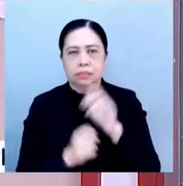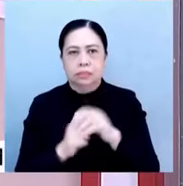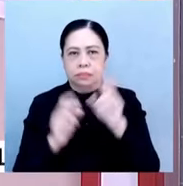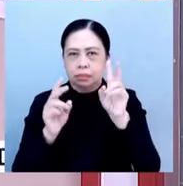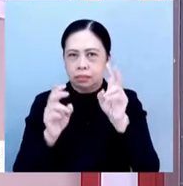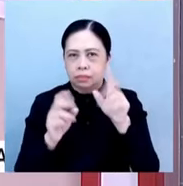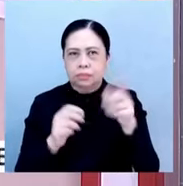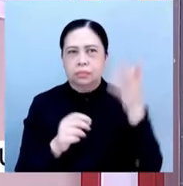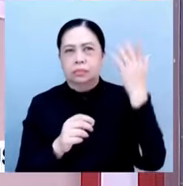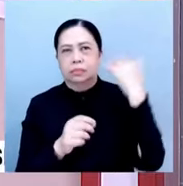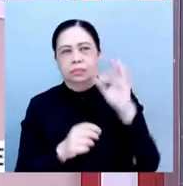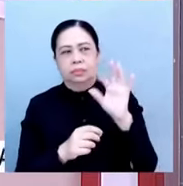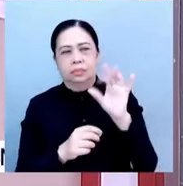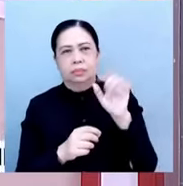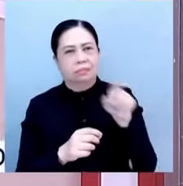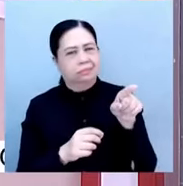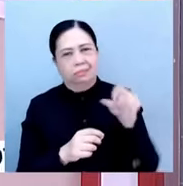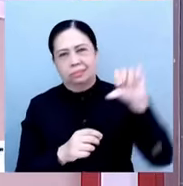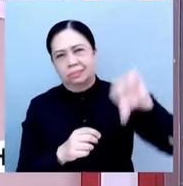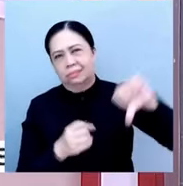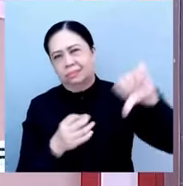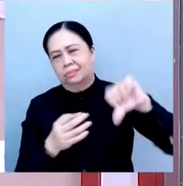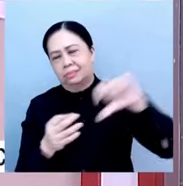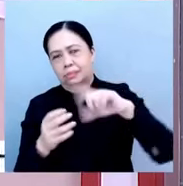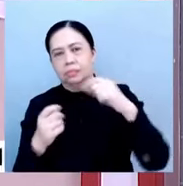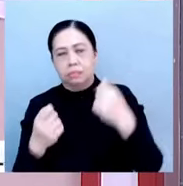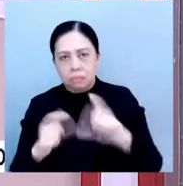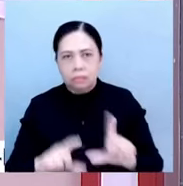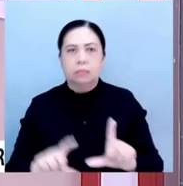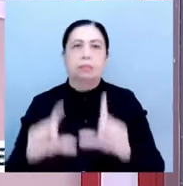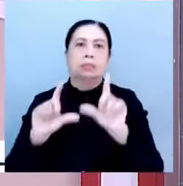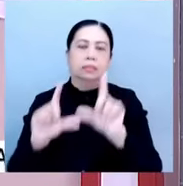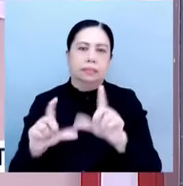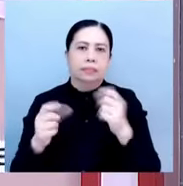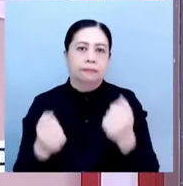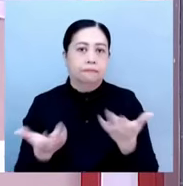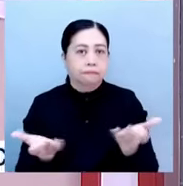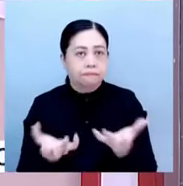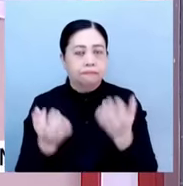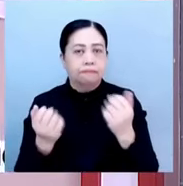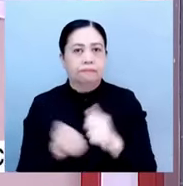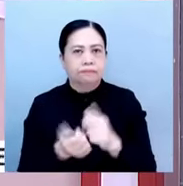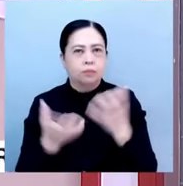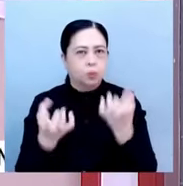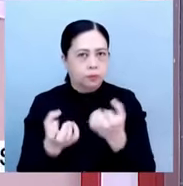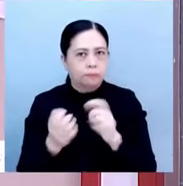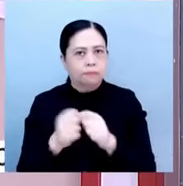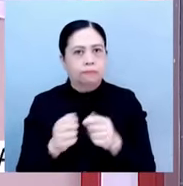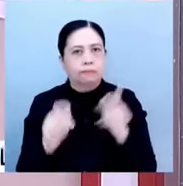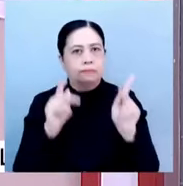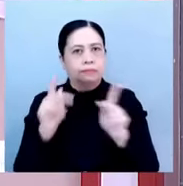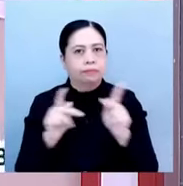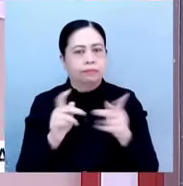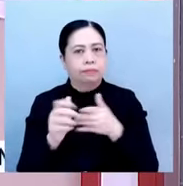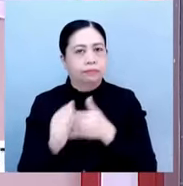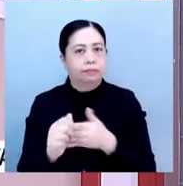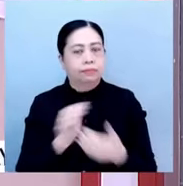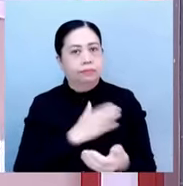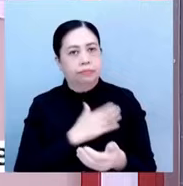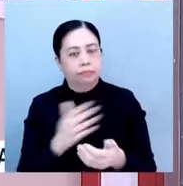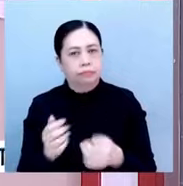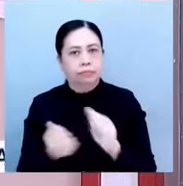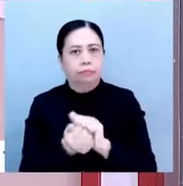of the 1987 Constitution has put the spotlight on a group advocating a people's initiative to amend the Philippine